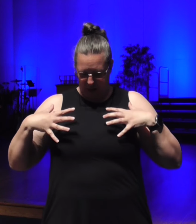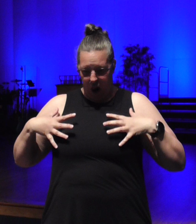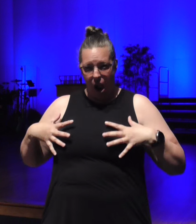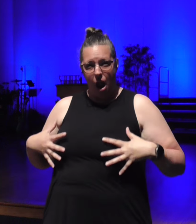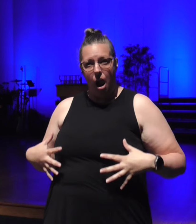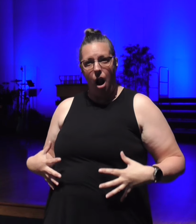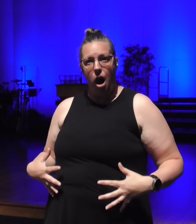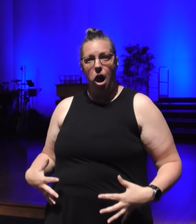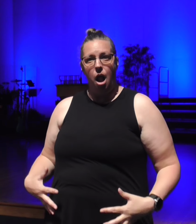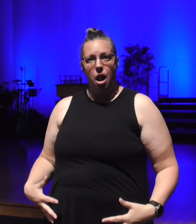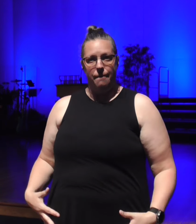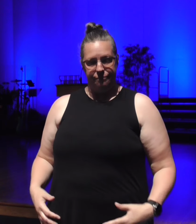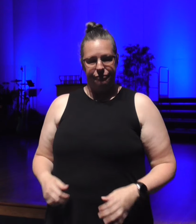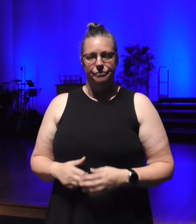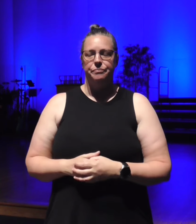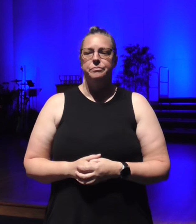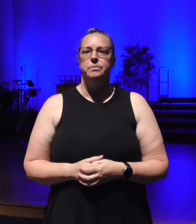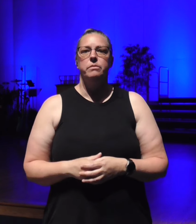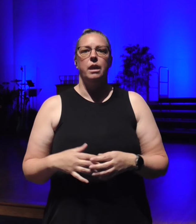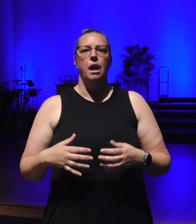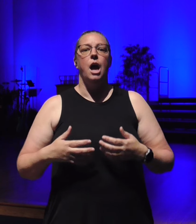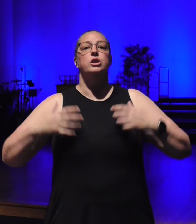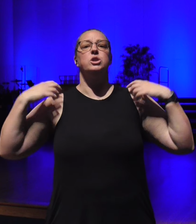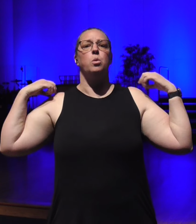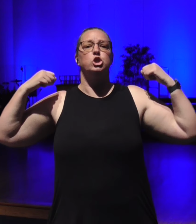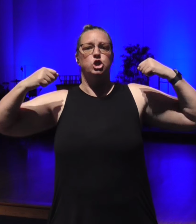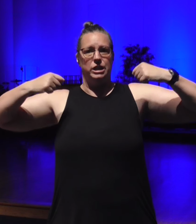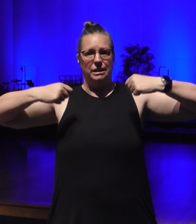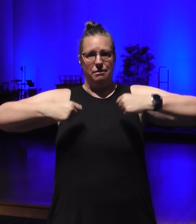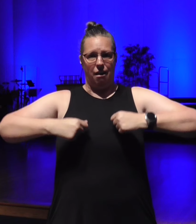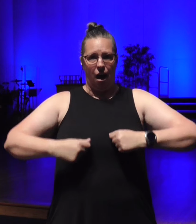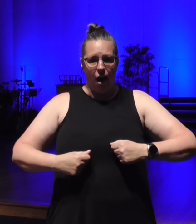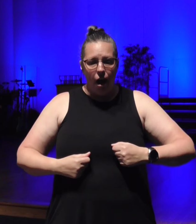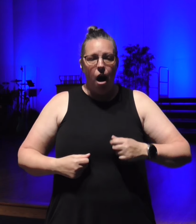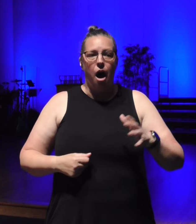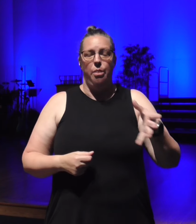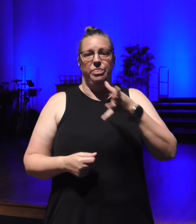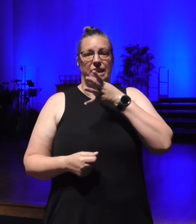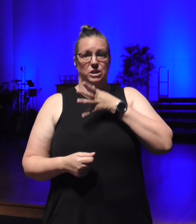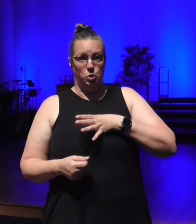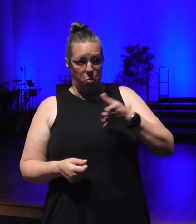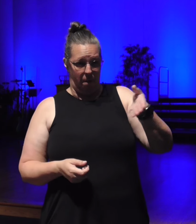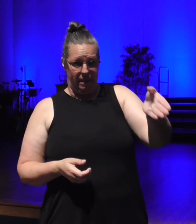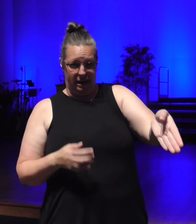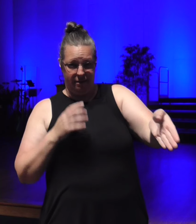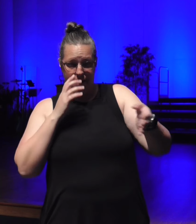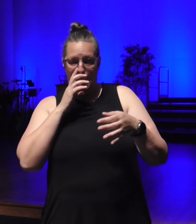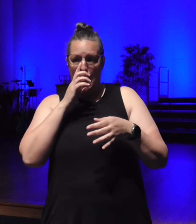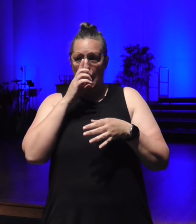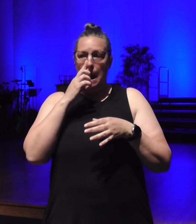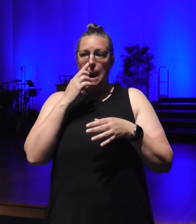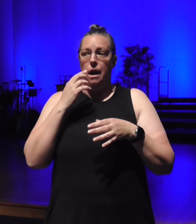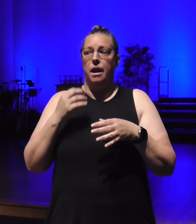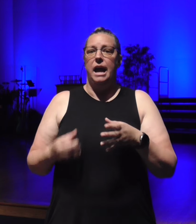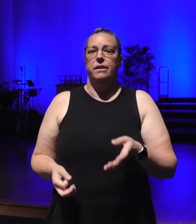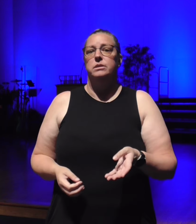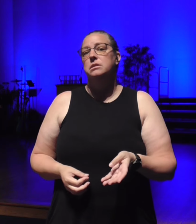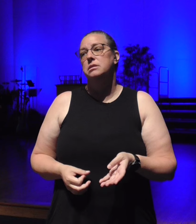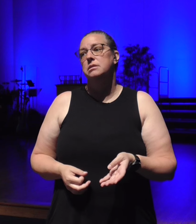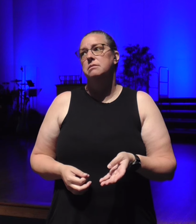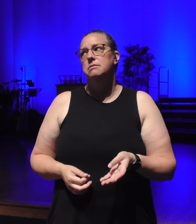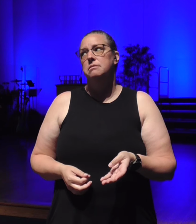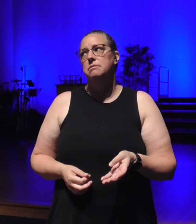a shawl all around her. In the middle, over her womb, was a Nahui Olin, a four-petaled